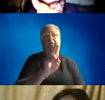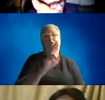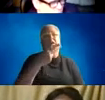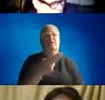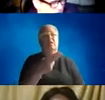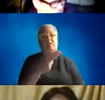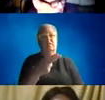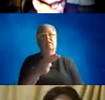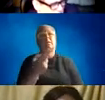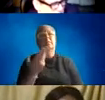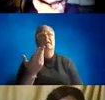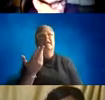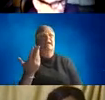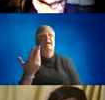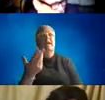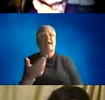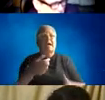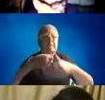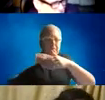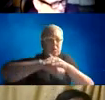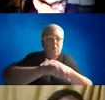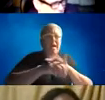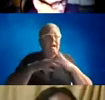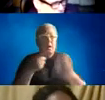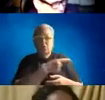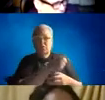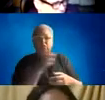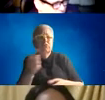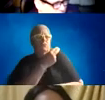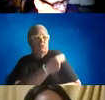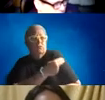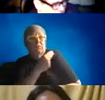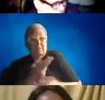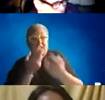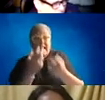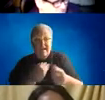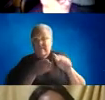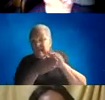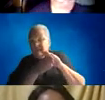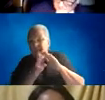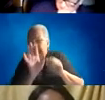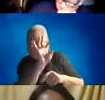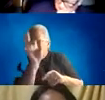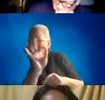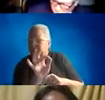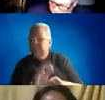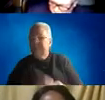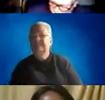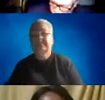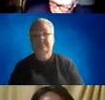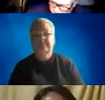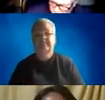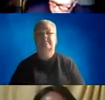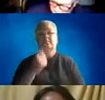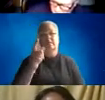for disabled women, how many of them get access to reproductive health. We have one Fiona Akulu